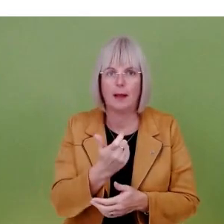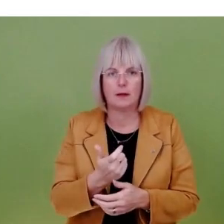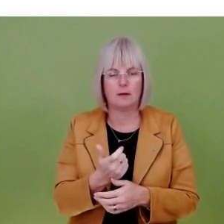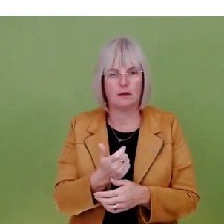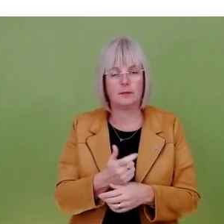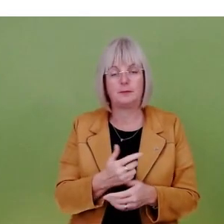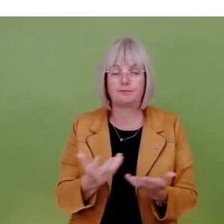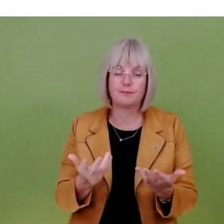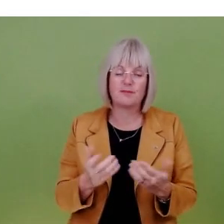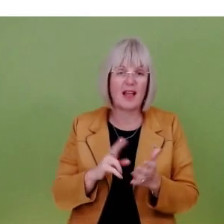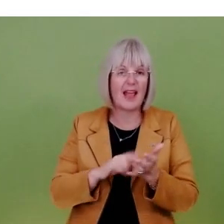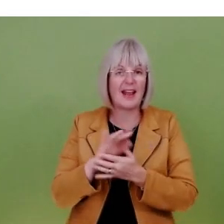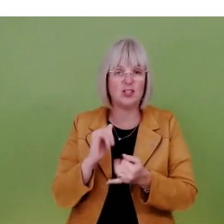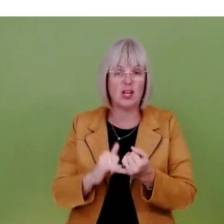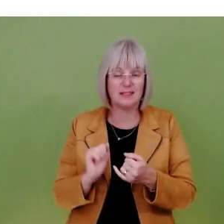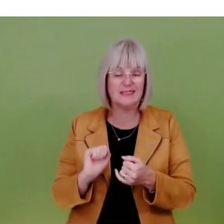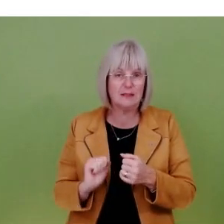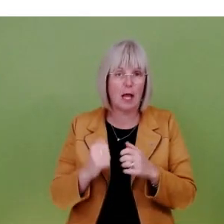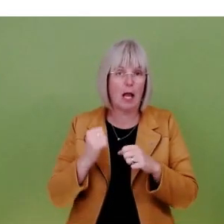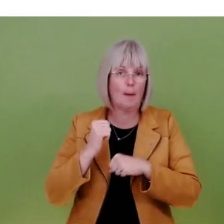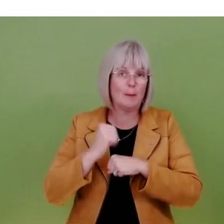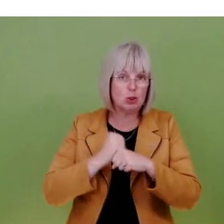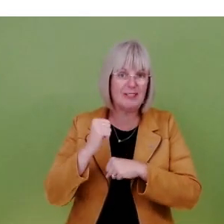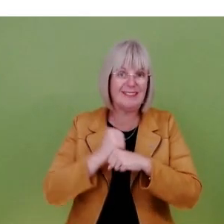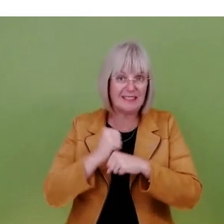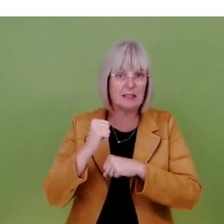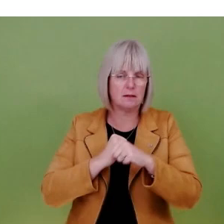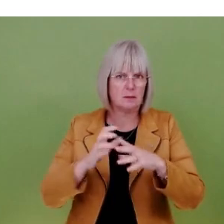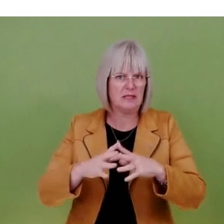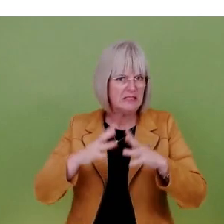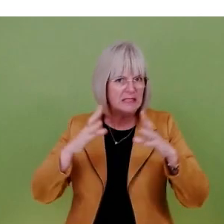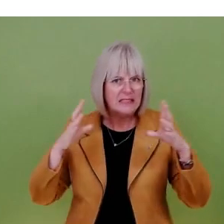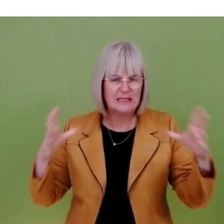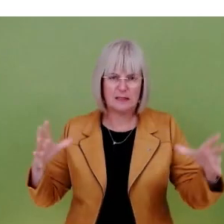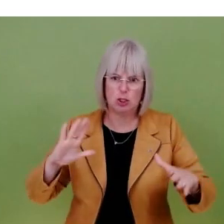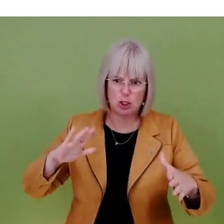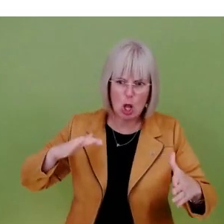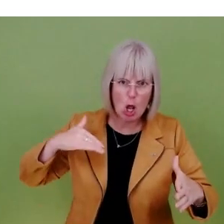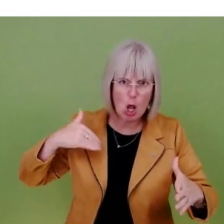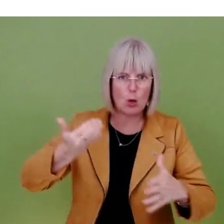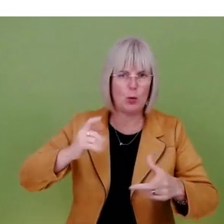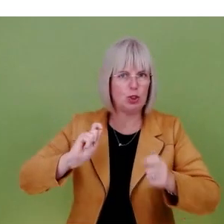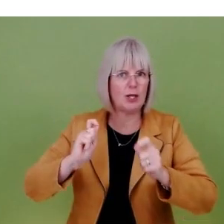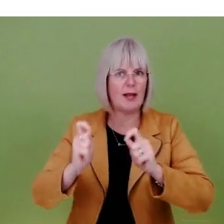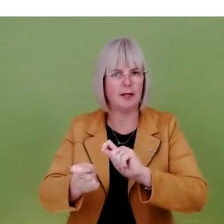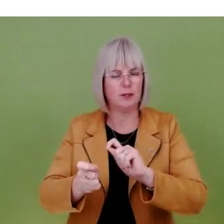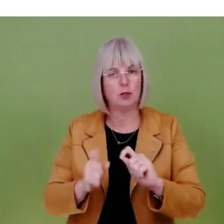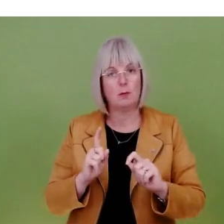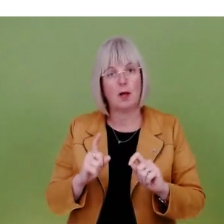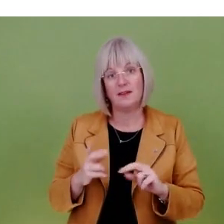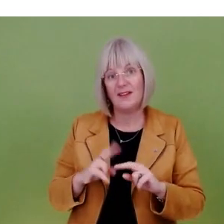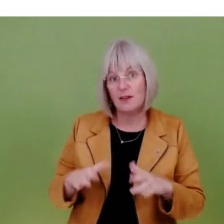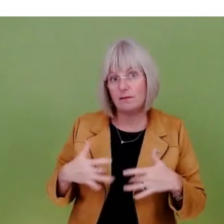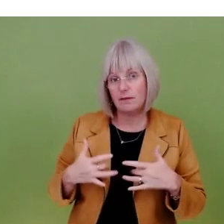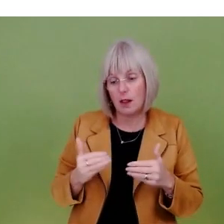are always things that you can be pushing at and can be trying to move forward. And I think that's really important in dealing with this